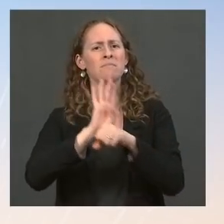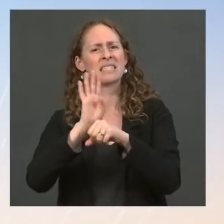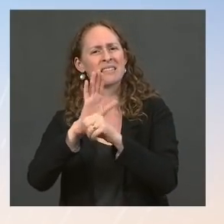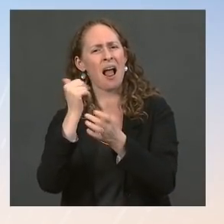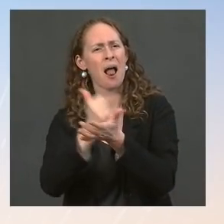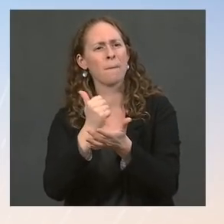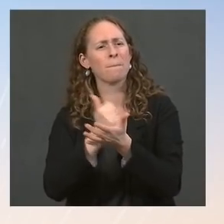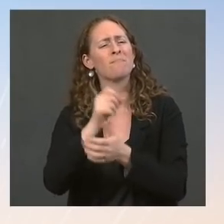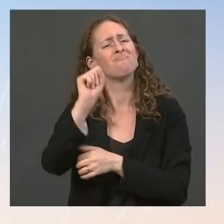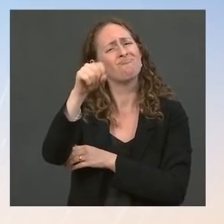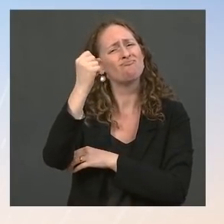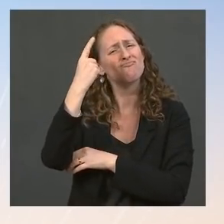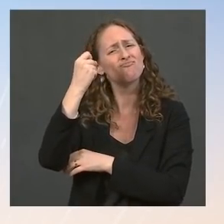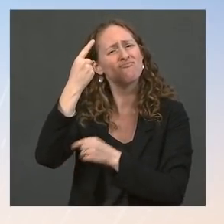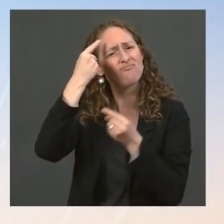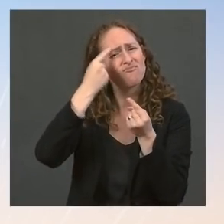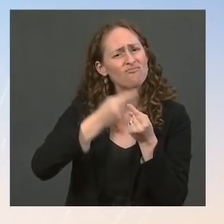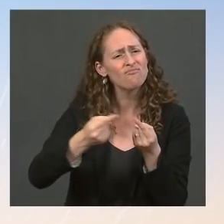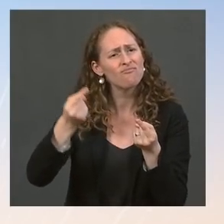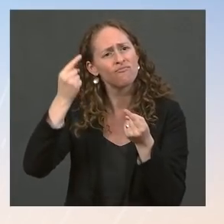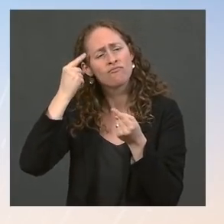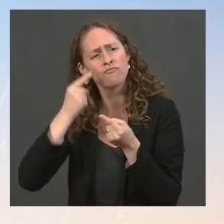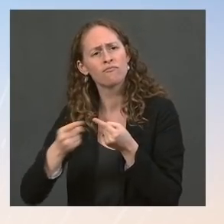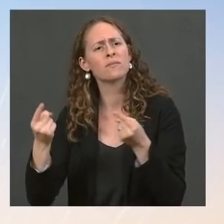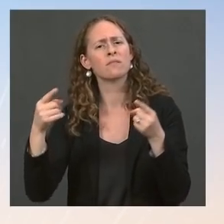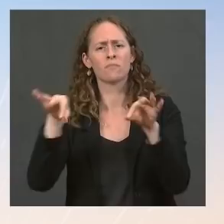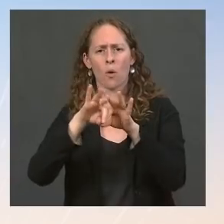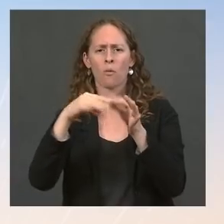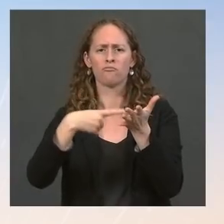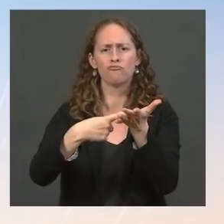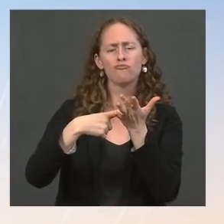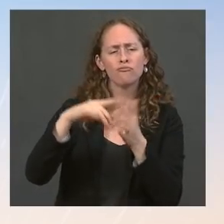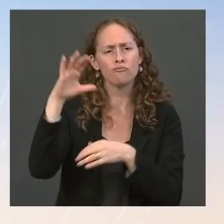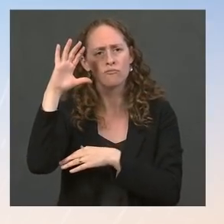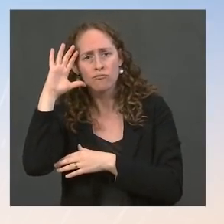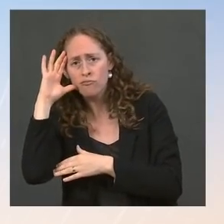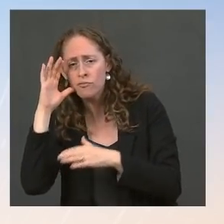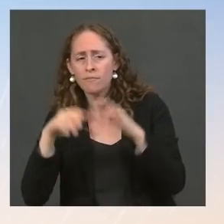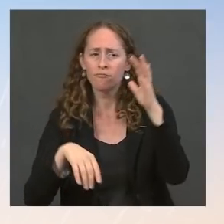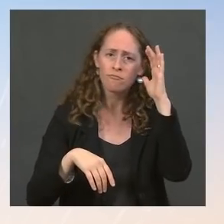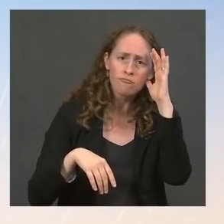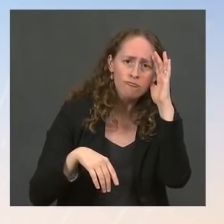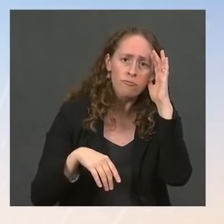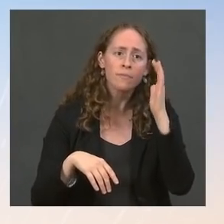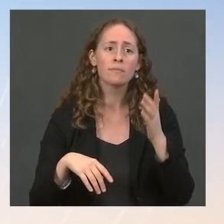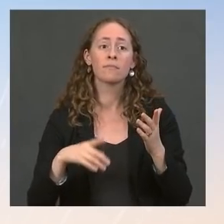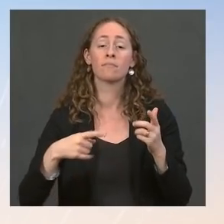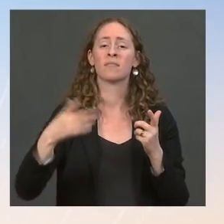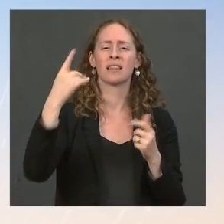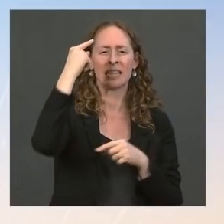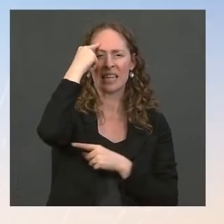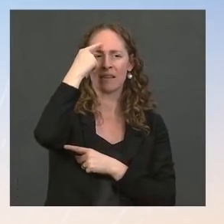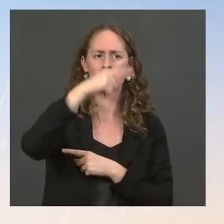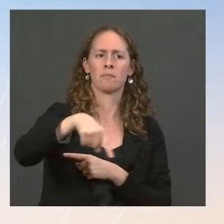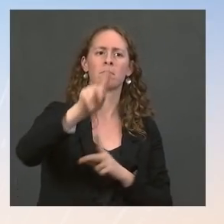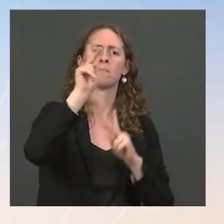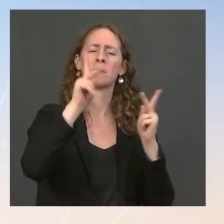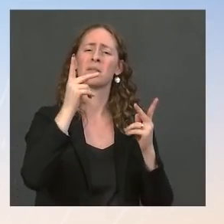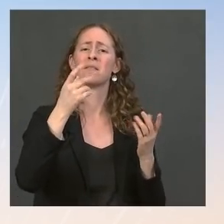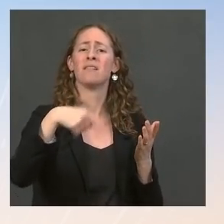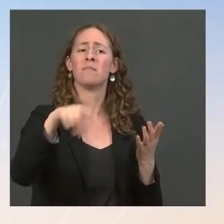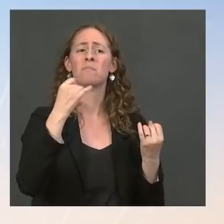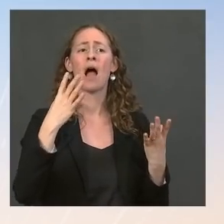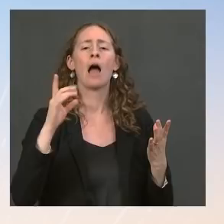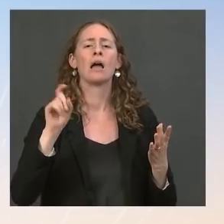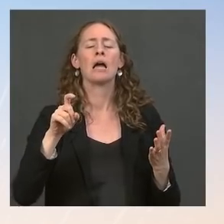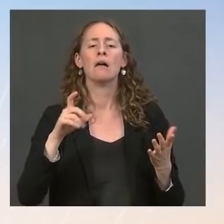disagreements, important to litigate and talk about and hear and in Congress, but ultimately to the American people, they want relief. They want more breathing room.